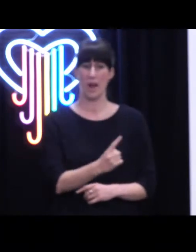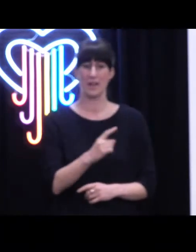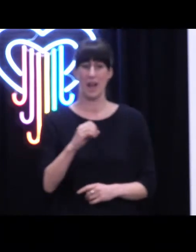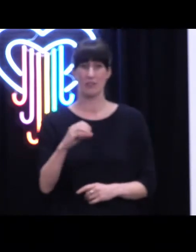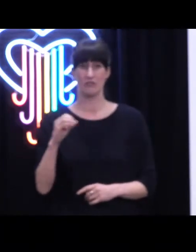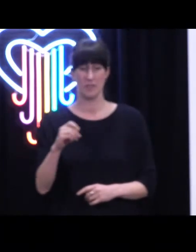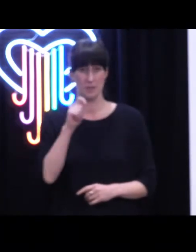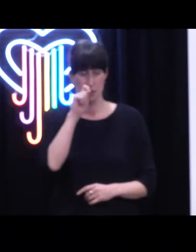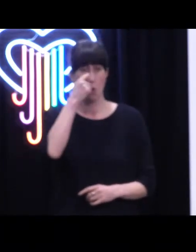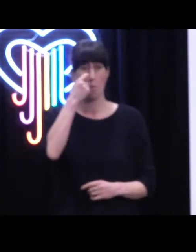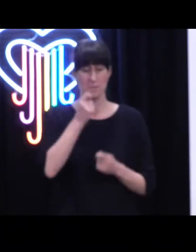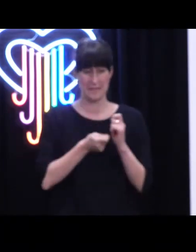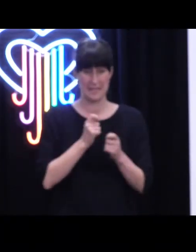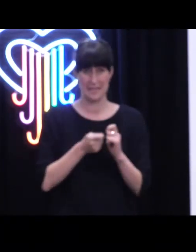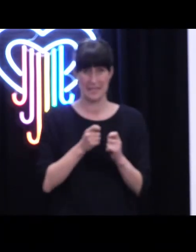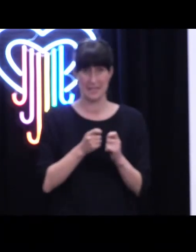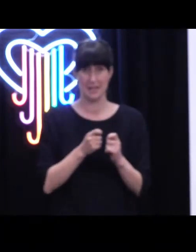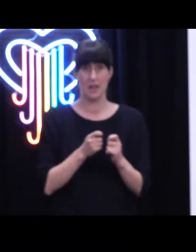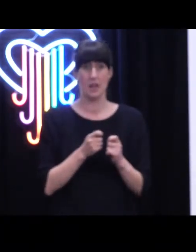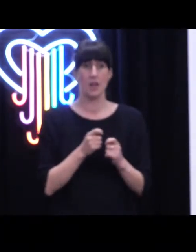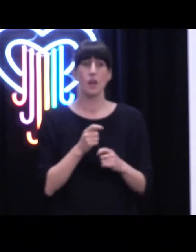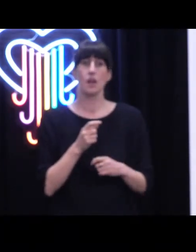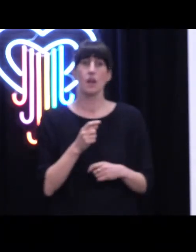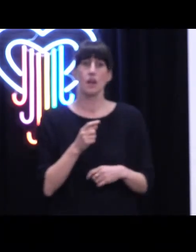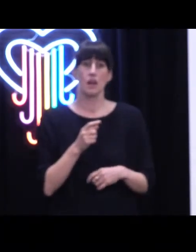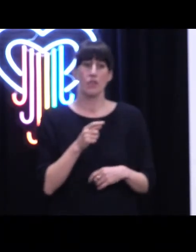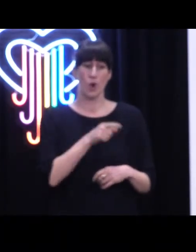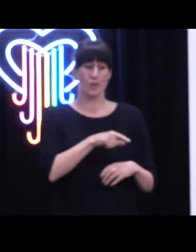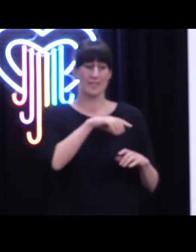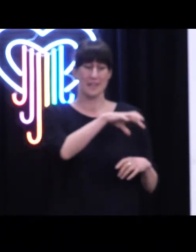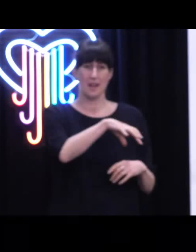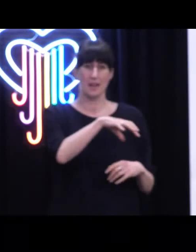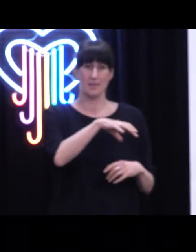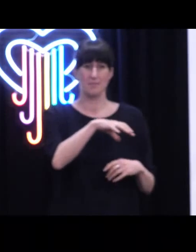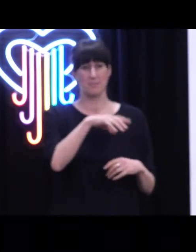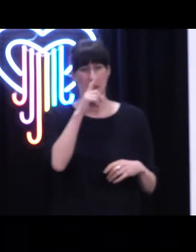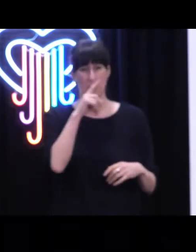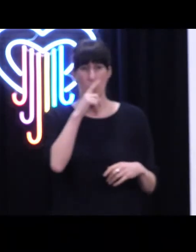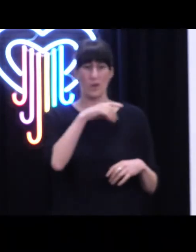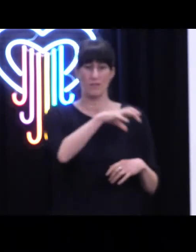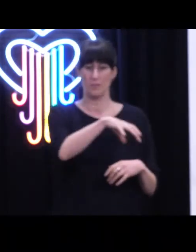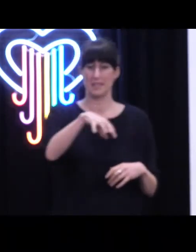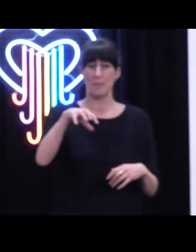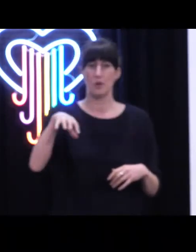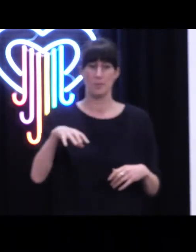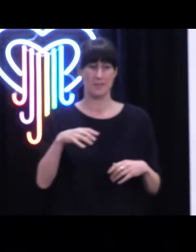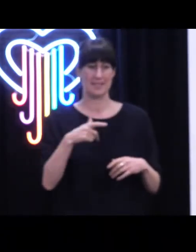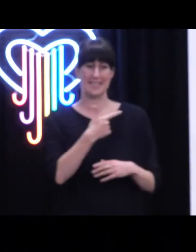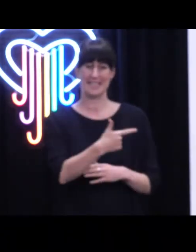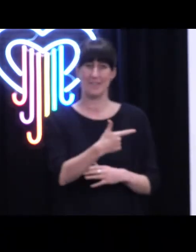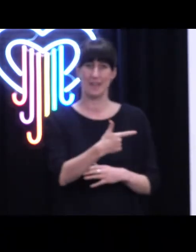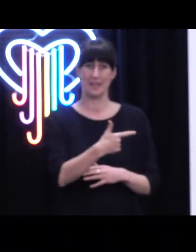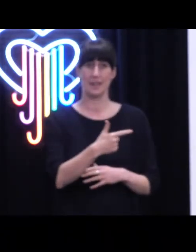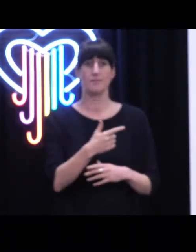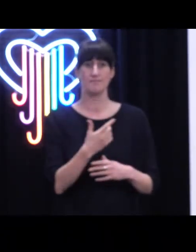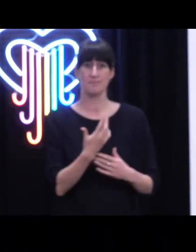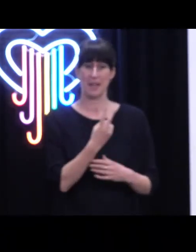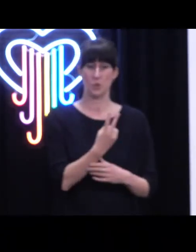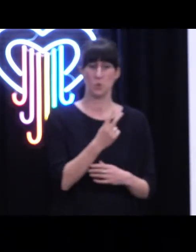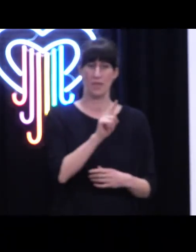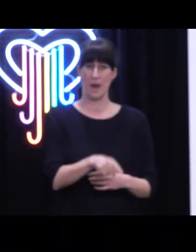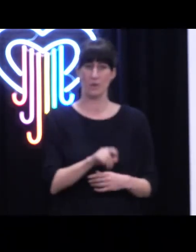taken, which includes nearly 2,500 tests of both symptomatic and symptomatic people in our 7 suburbs of